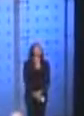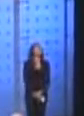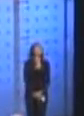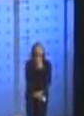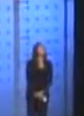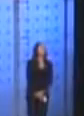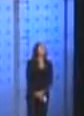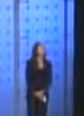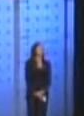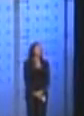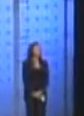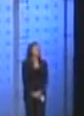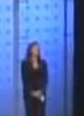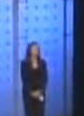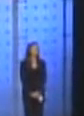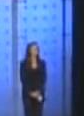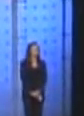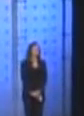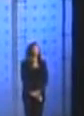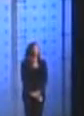There he is. There's Paul.